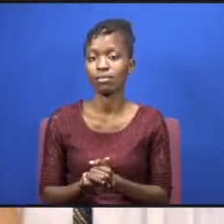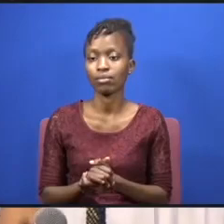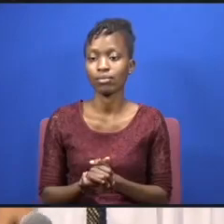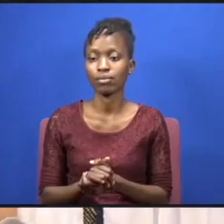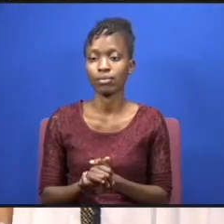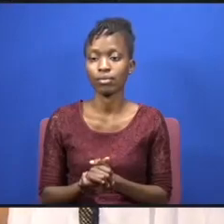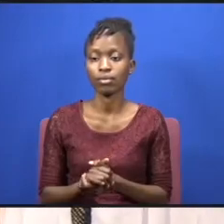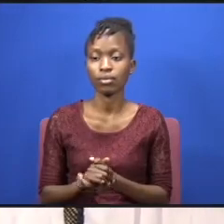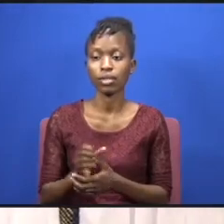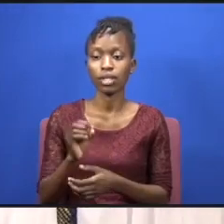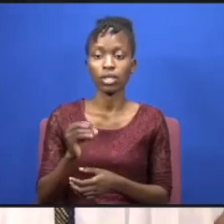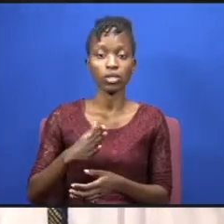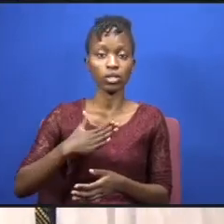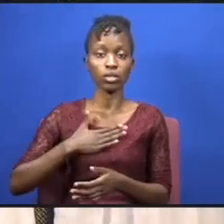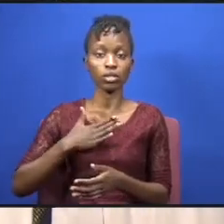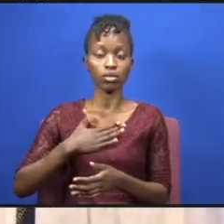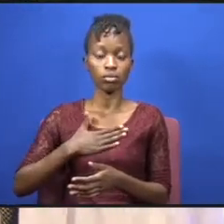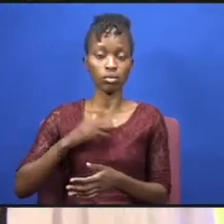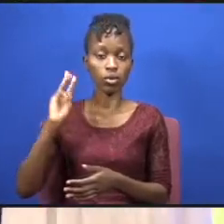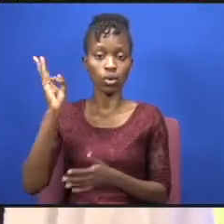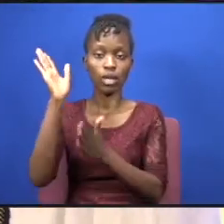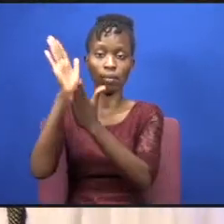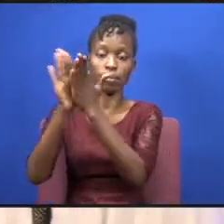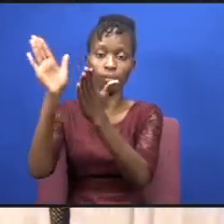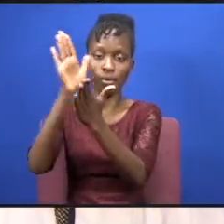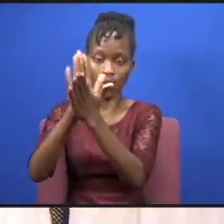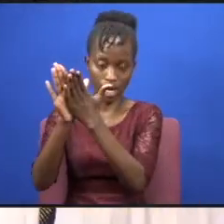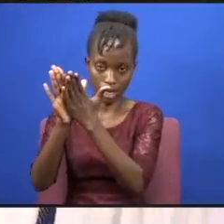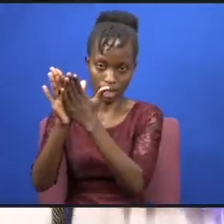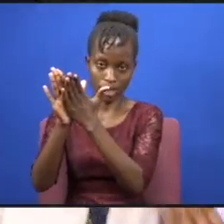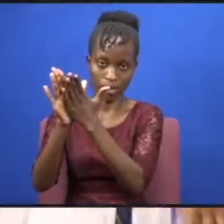So I'm gonna put a praise on it.